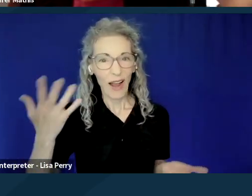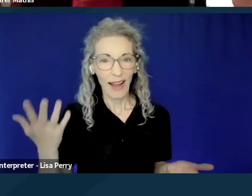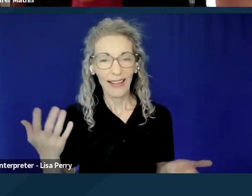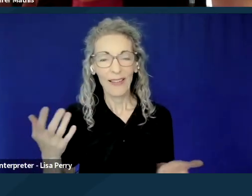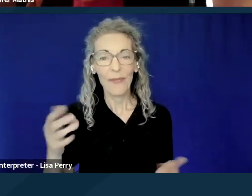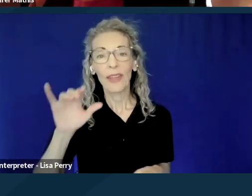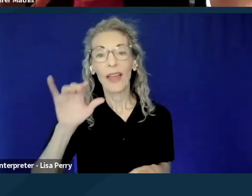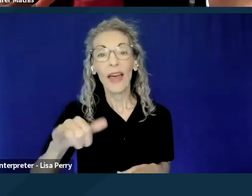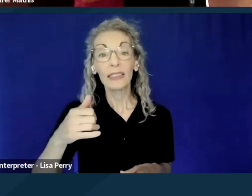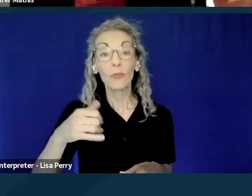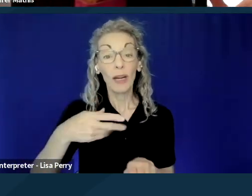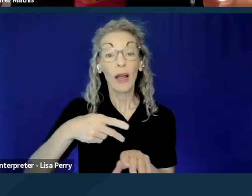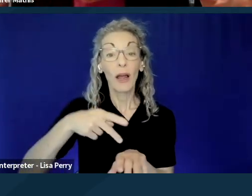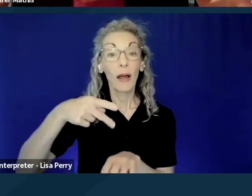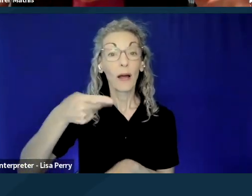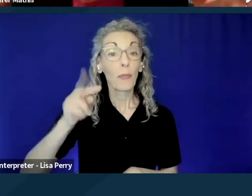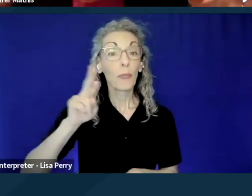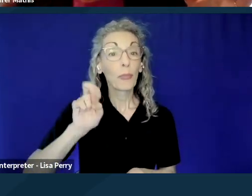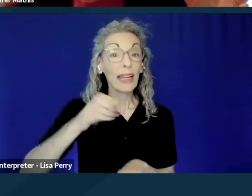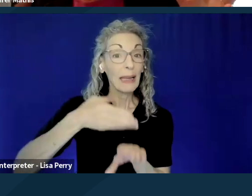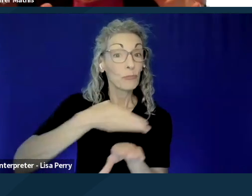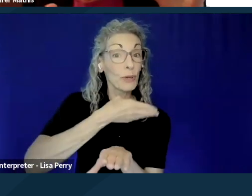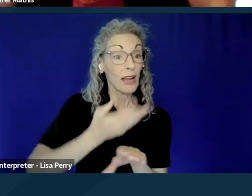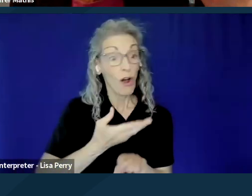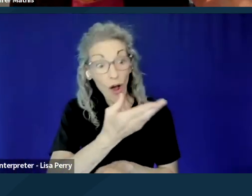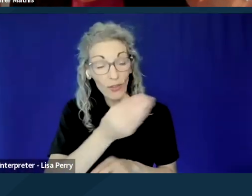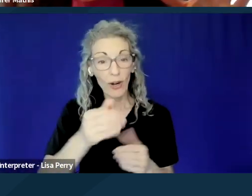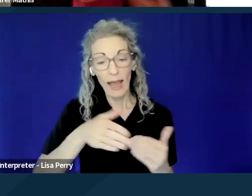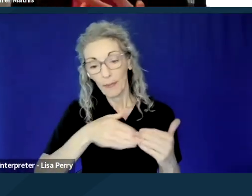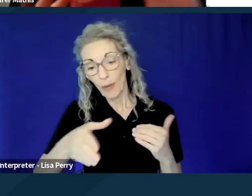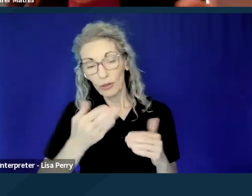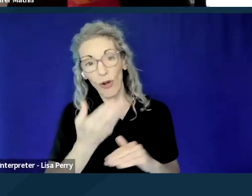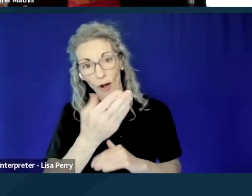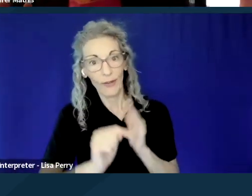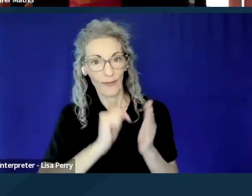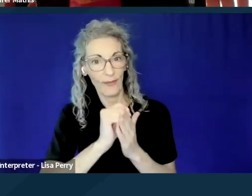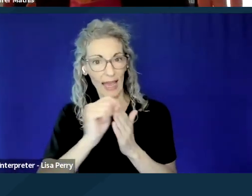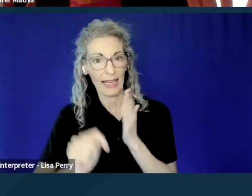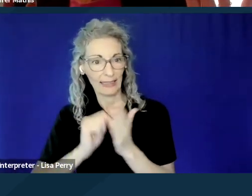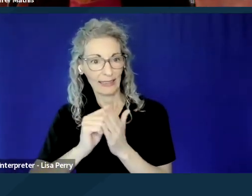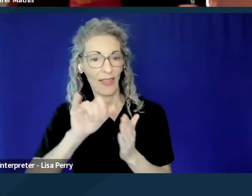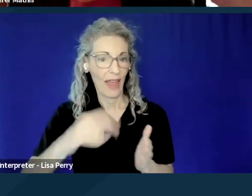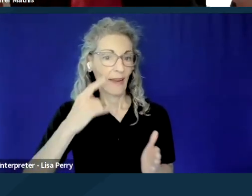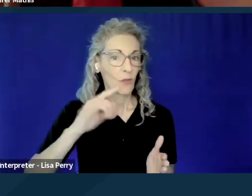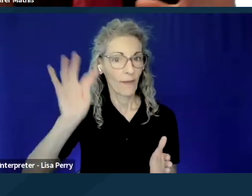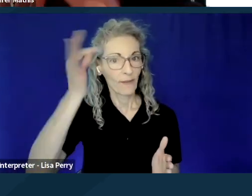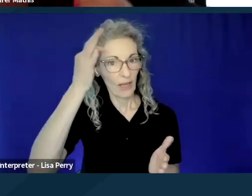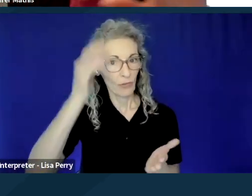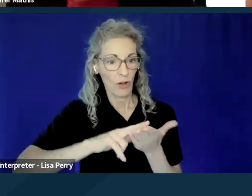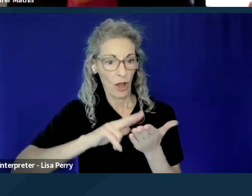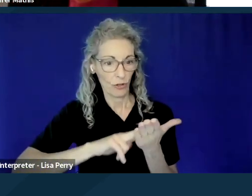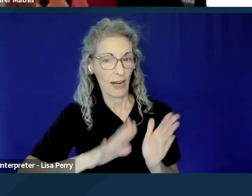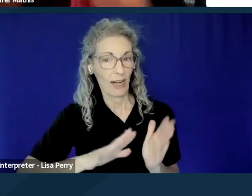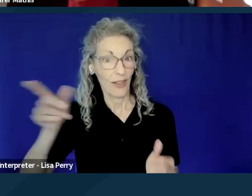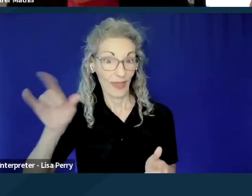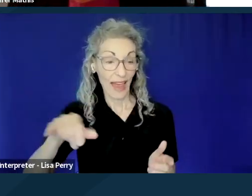the pre-offer and post-offer phases are for federal contractors. They still have